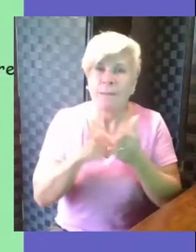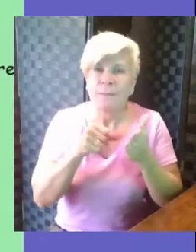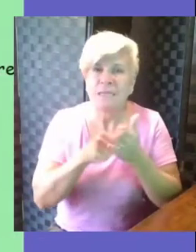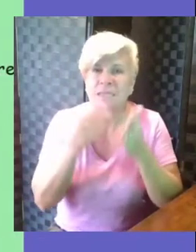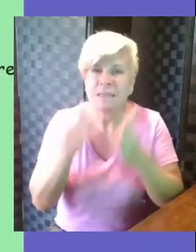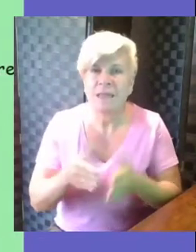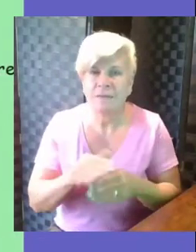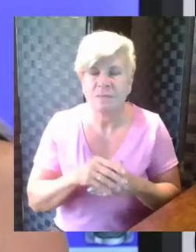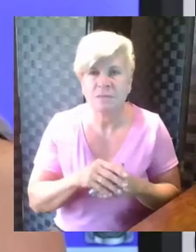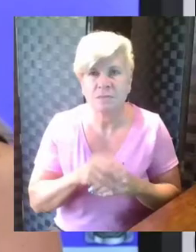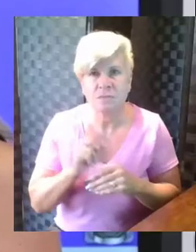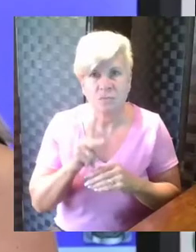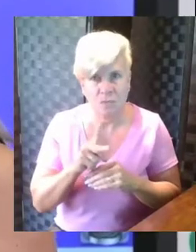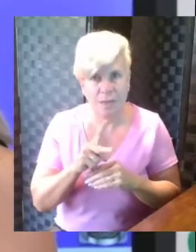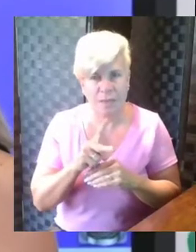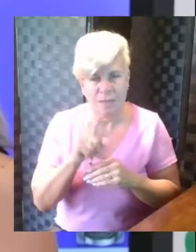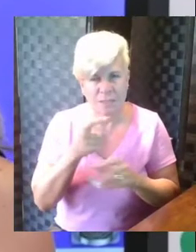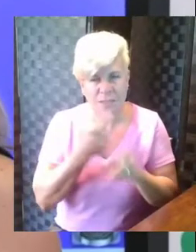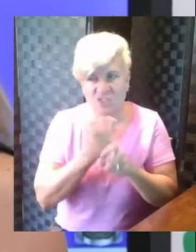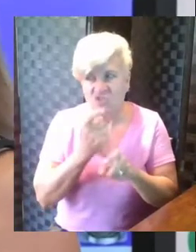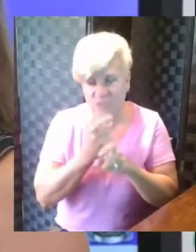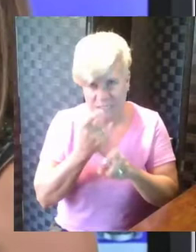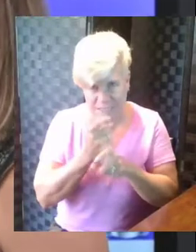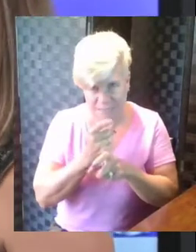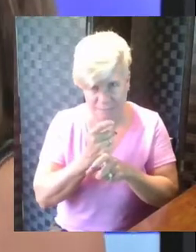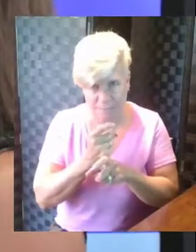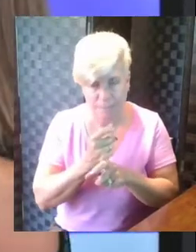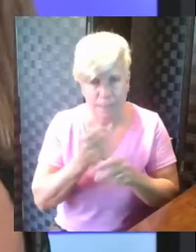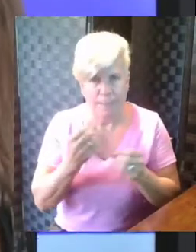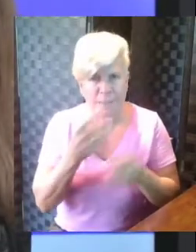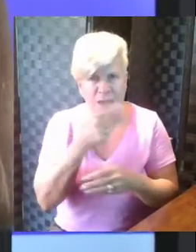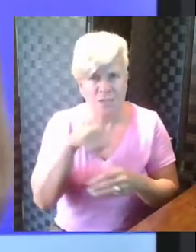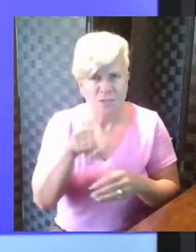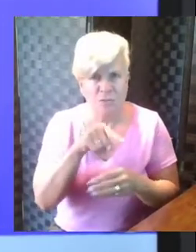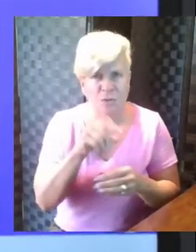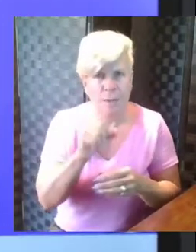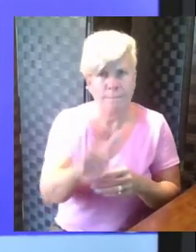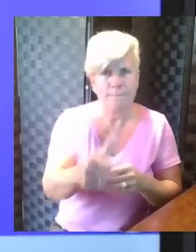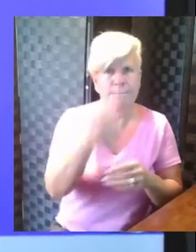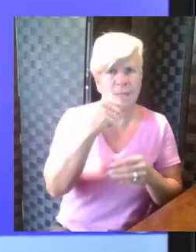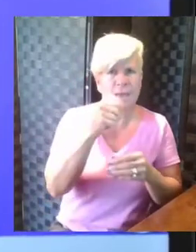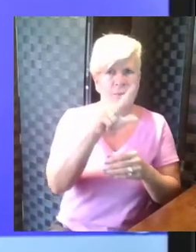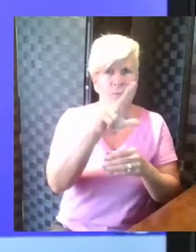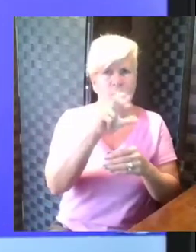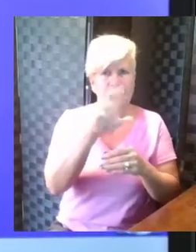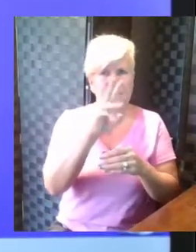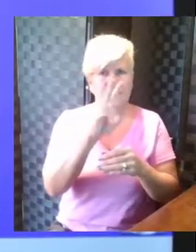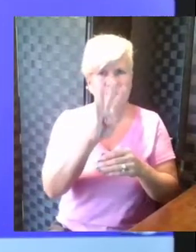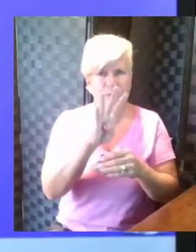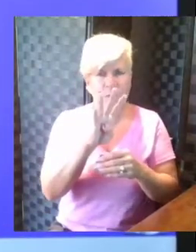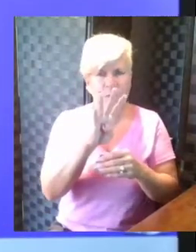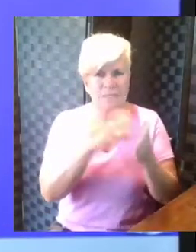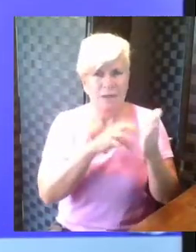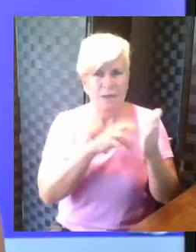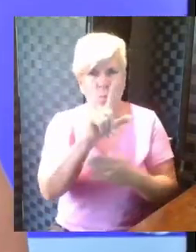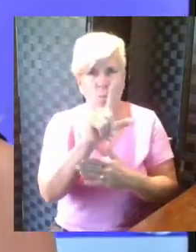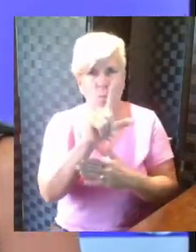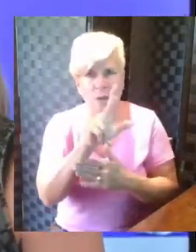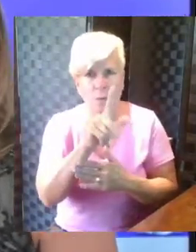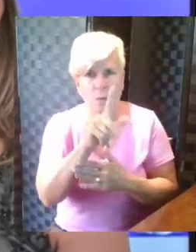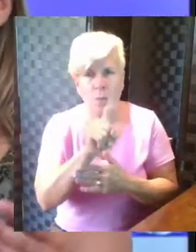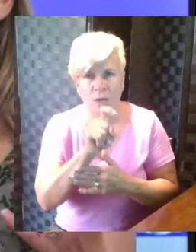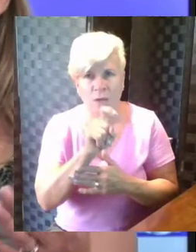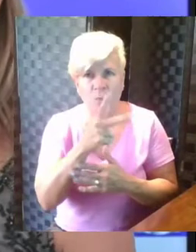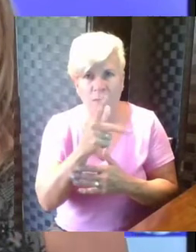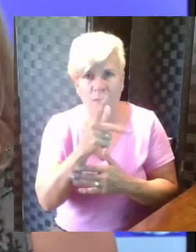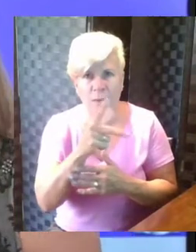book? Okay, so this is where it gets a little bit tricky, because a lot of you are going to want to go back and do that 364 and take away 123